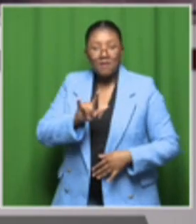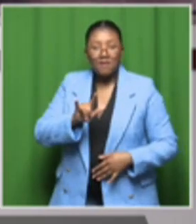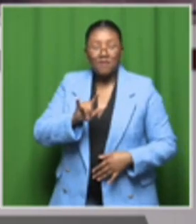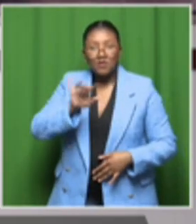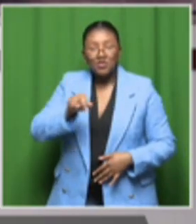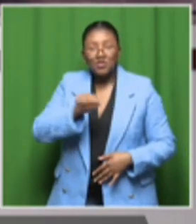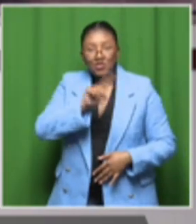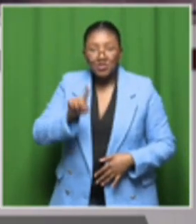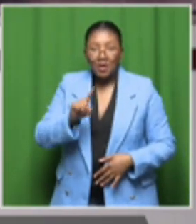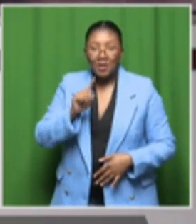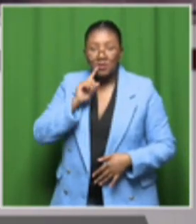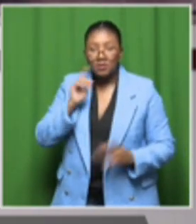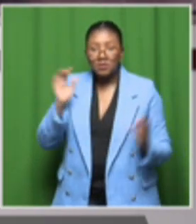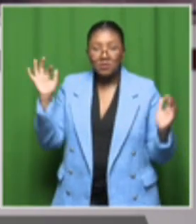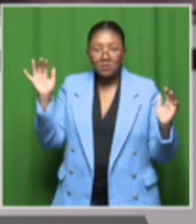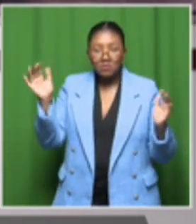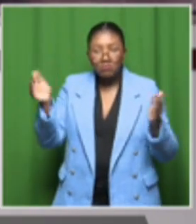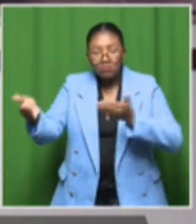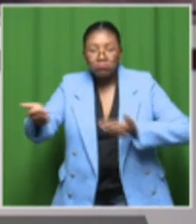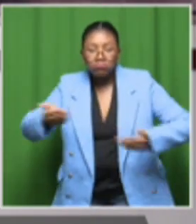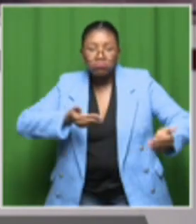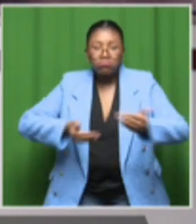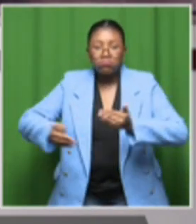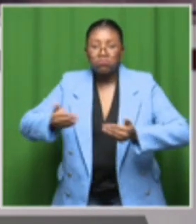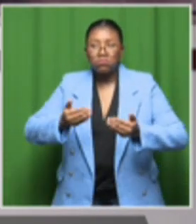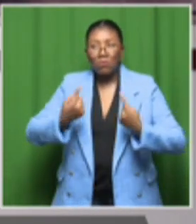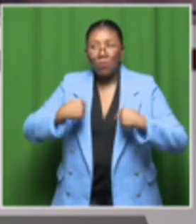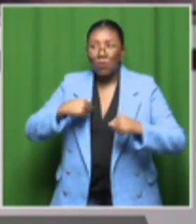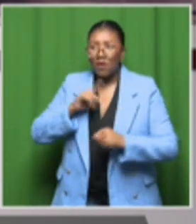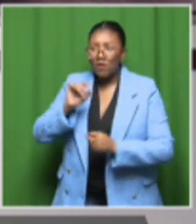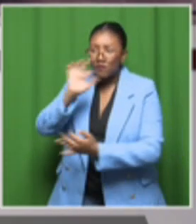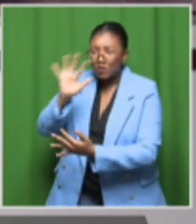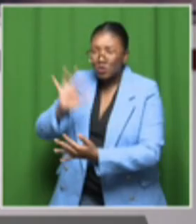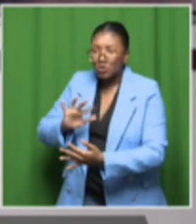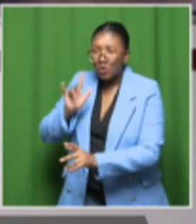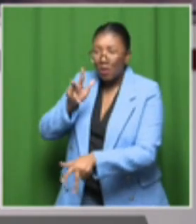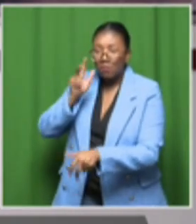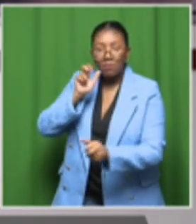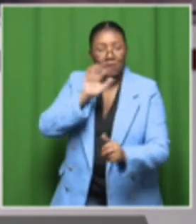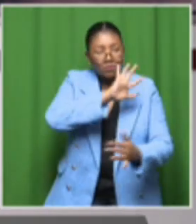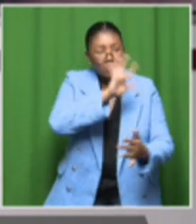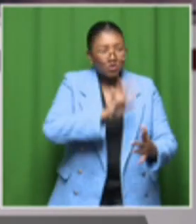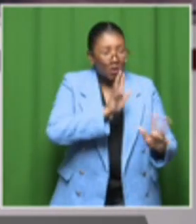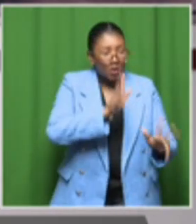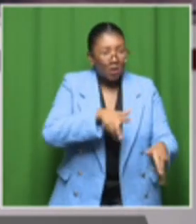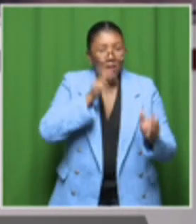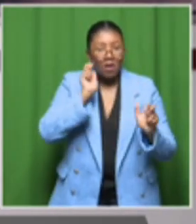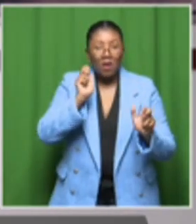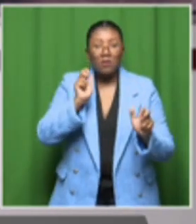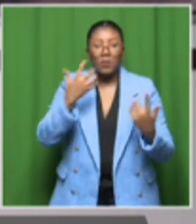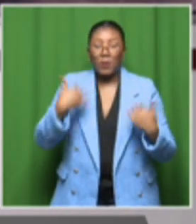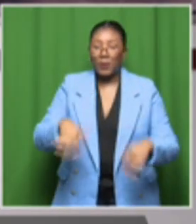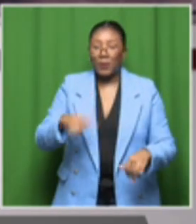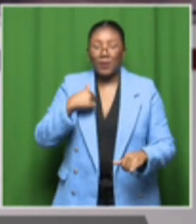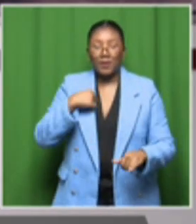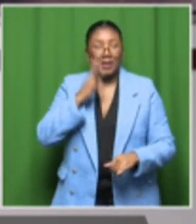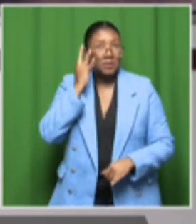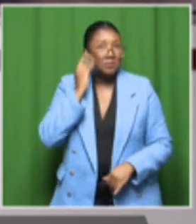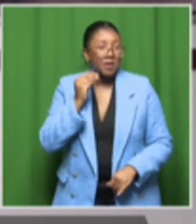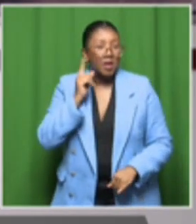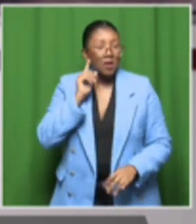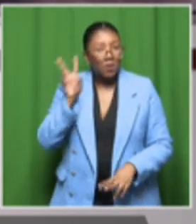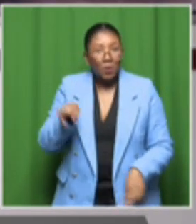story and everyone who wants to share their story. And it's a very beautiful thing to watch. It's a very beautiful thing to experience. And